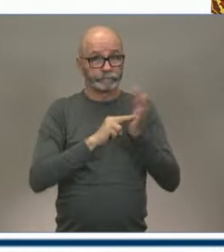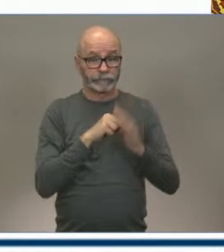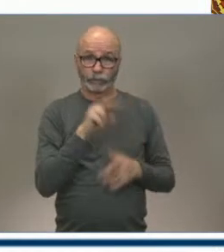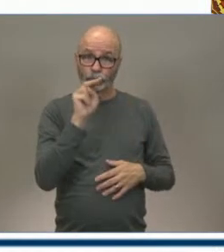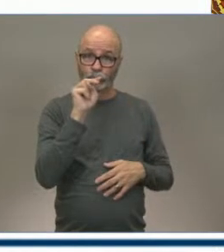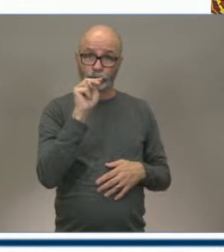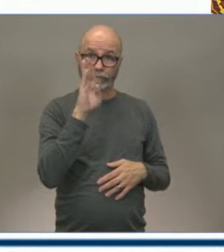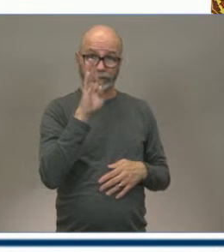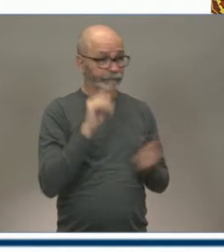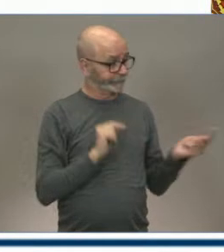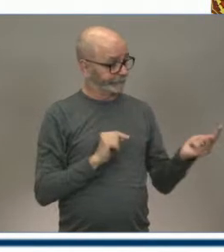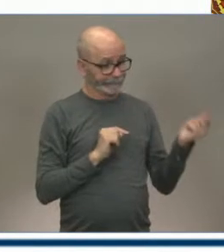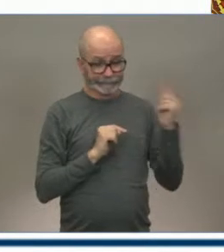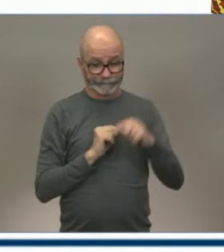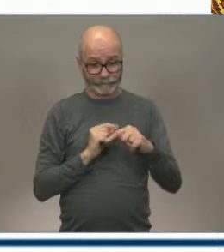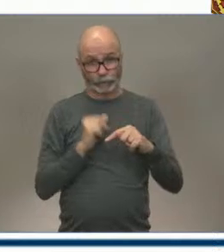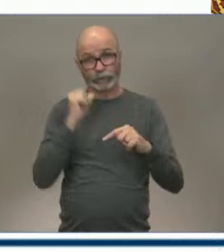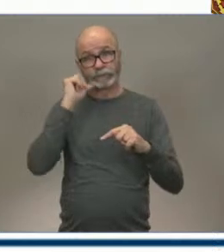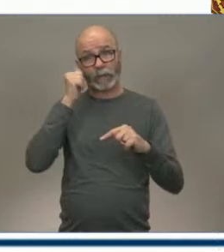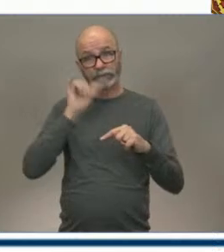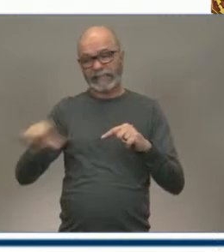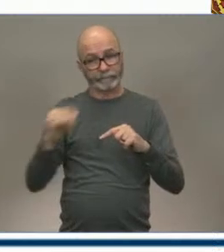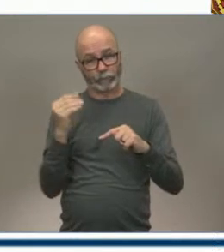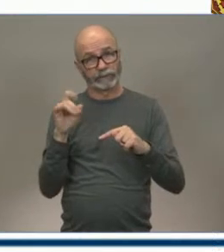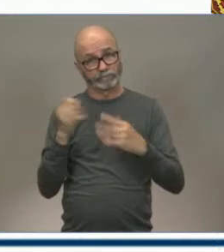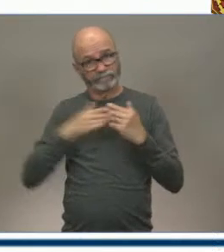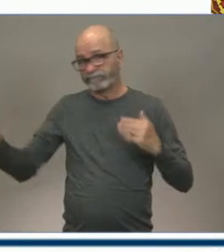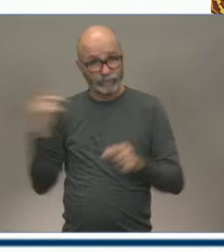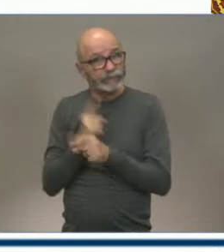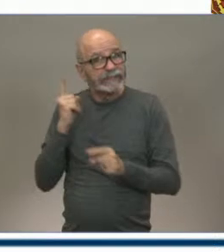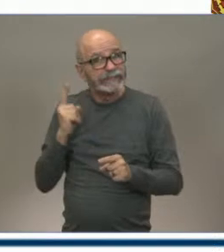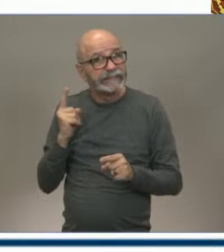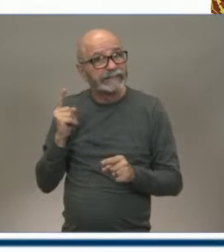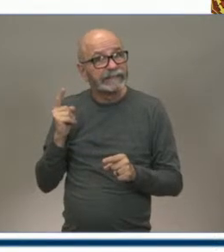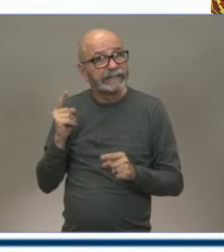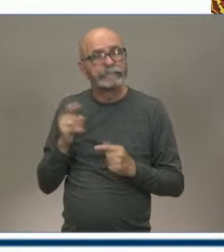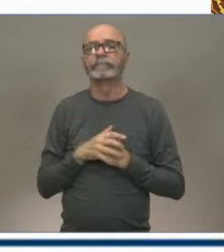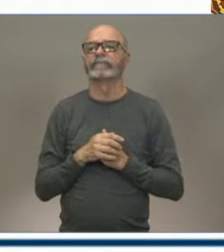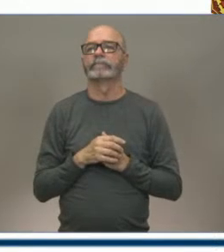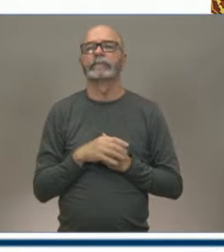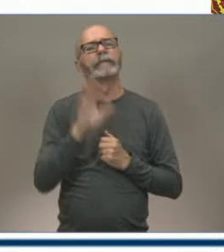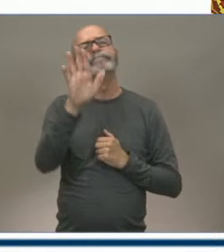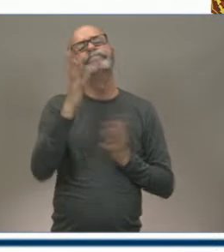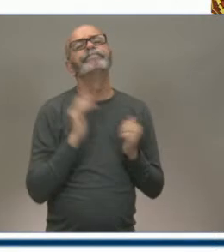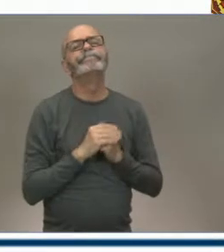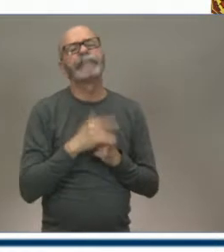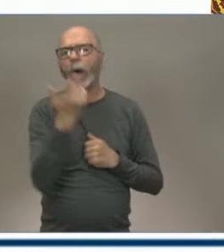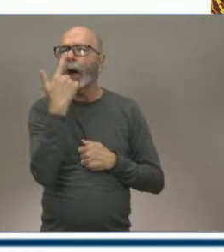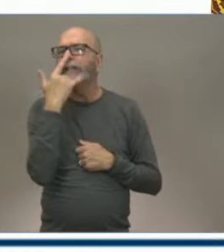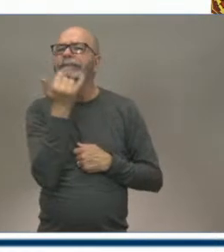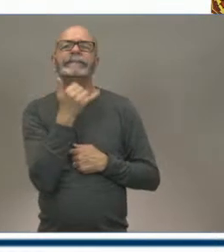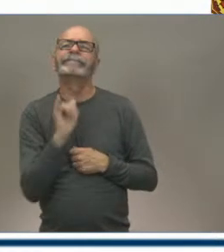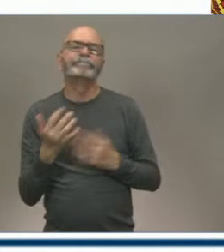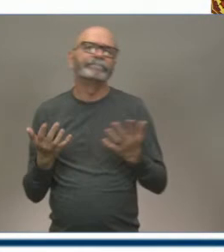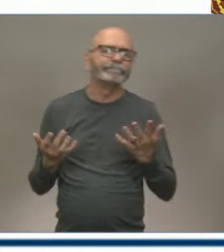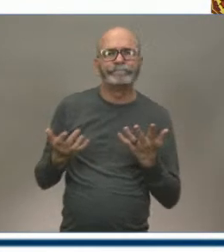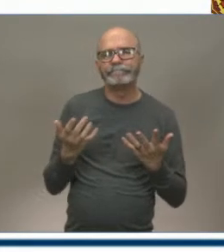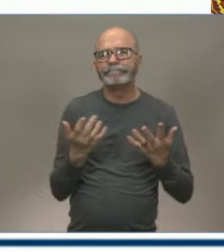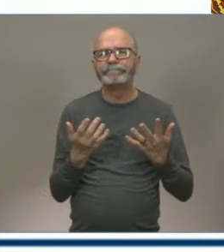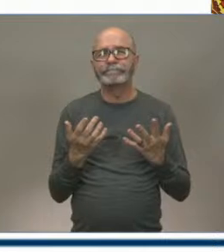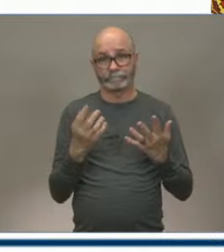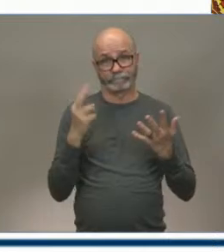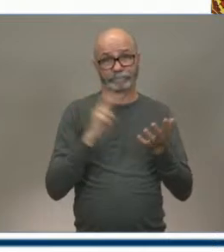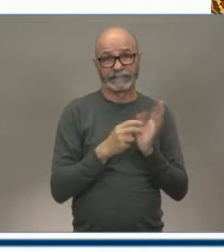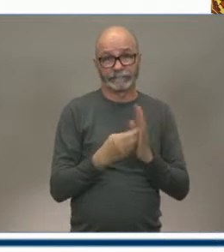will the land border look and operate compared to the way that it has for the last few months? Are there going to be more people staffing